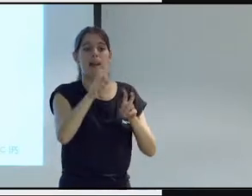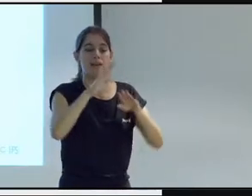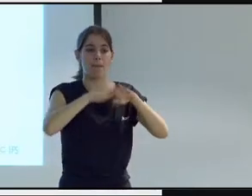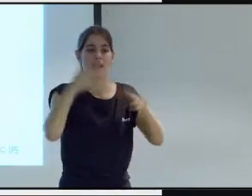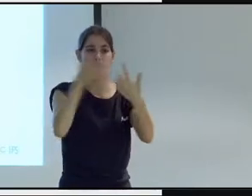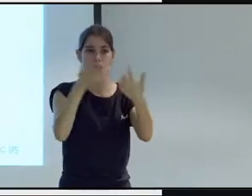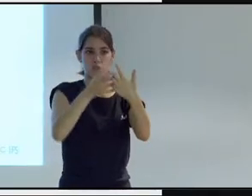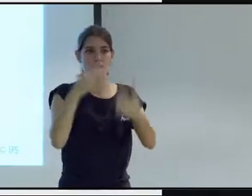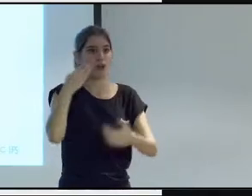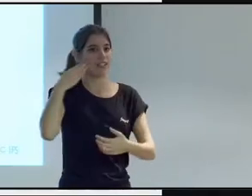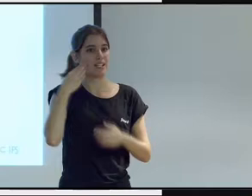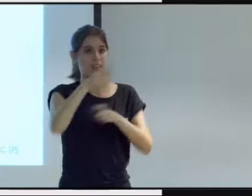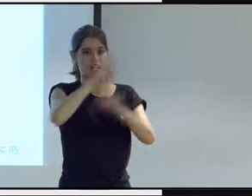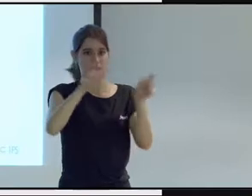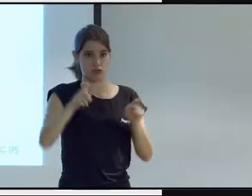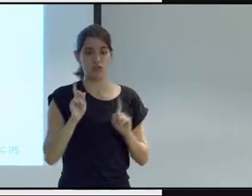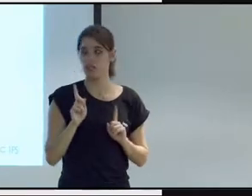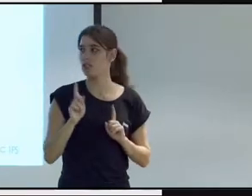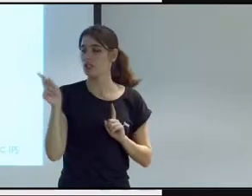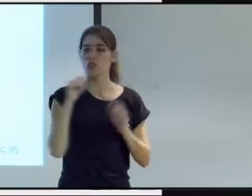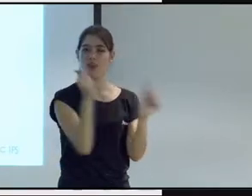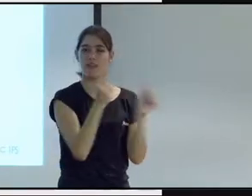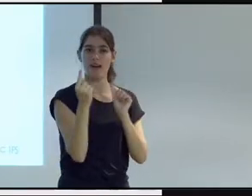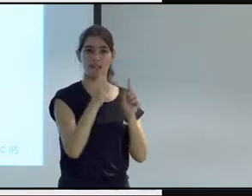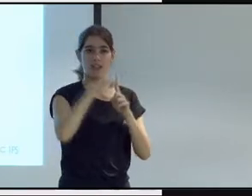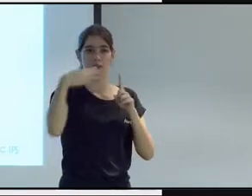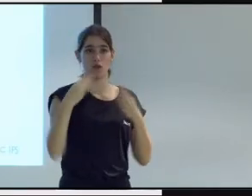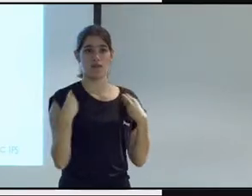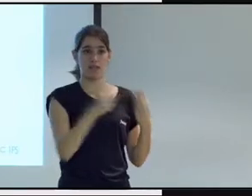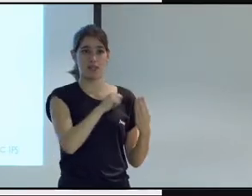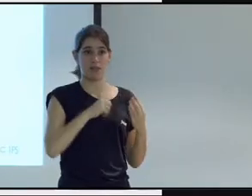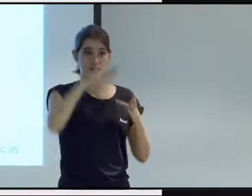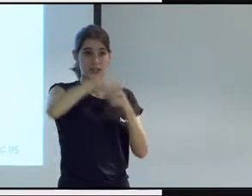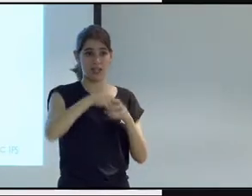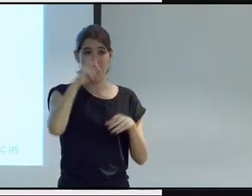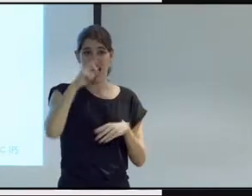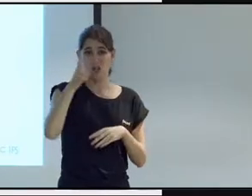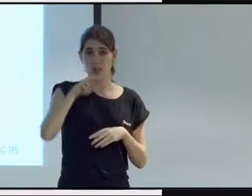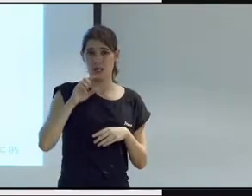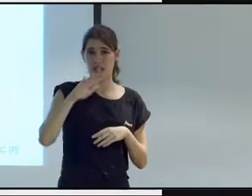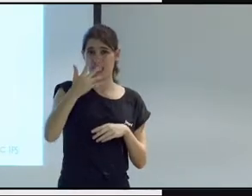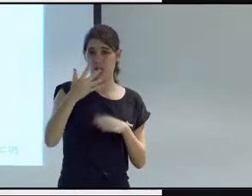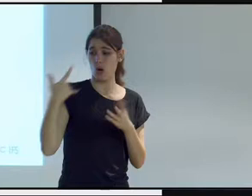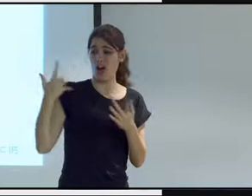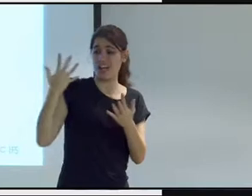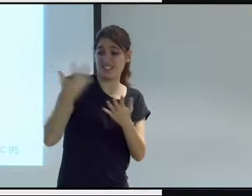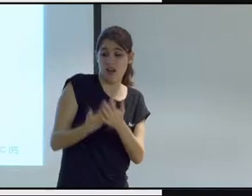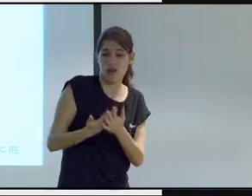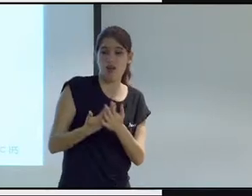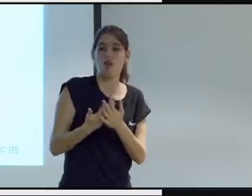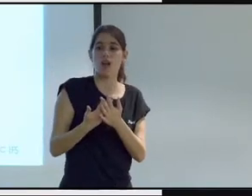struggle for dignity and the diversity of the human being. And this was looked at in the forum of independent living.